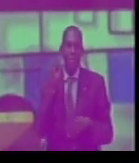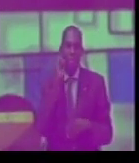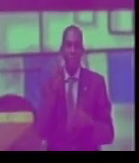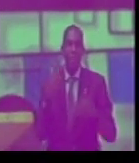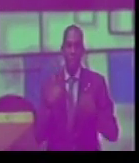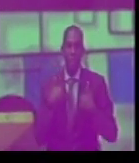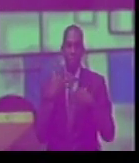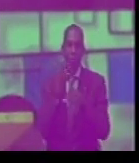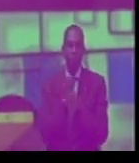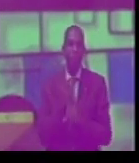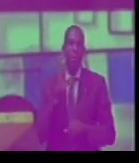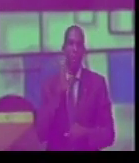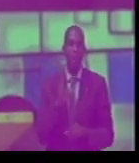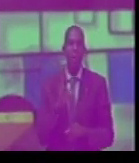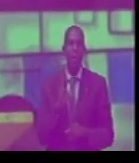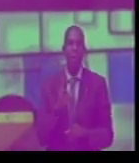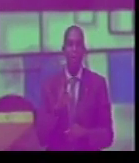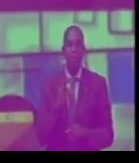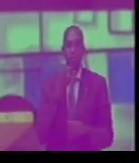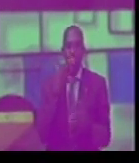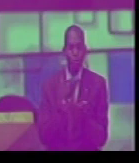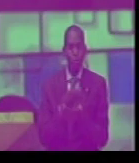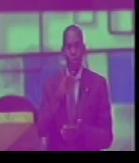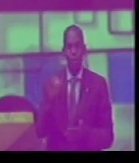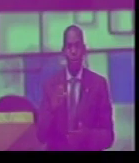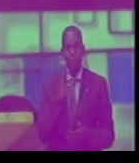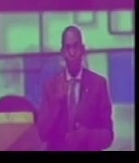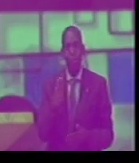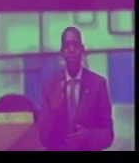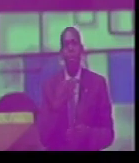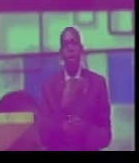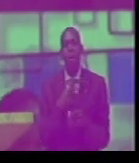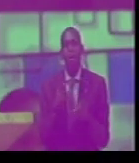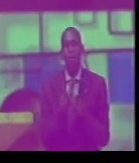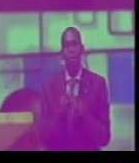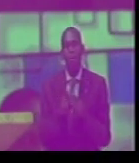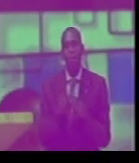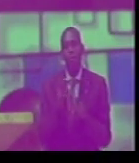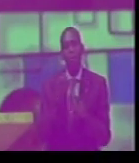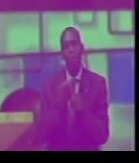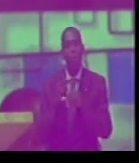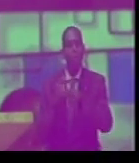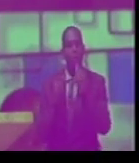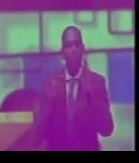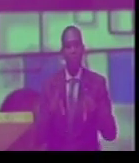from foster care, and she's gotten her dream job. Praise the Lord.